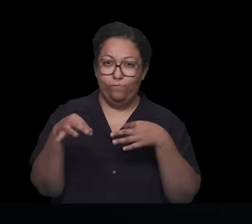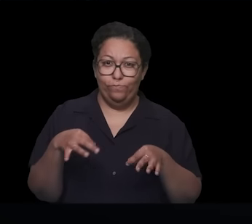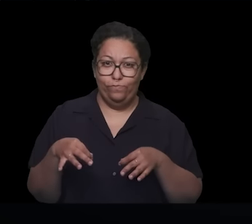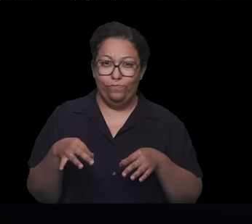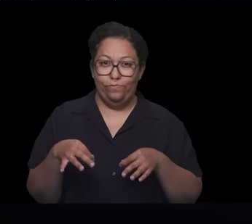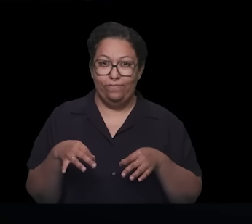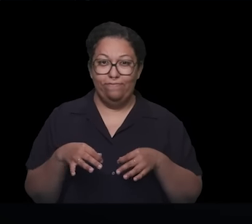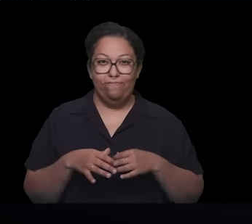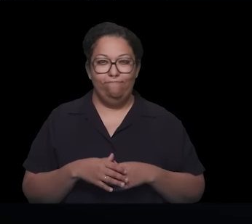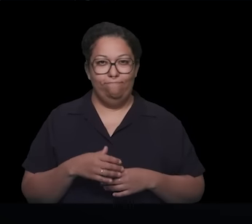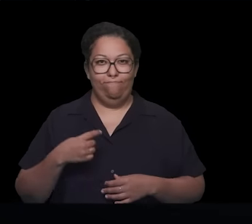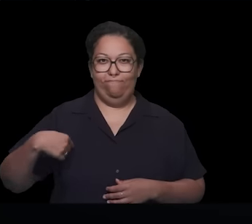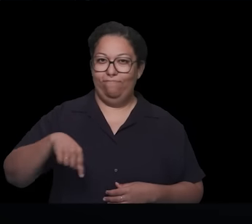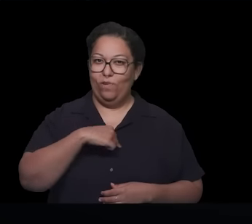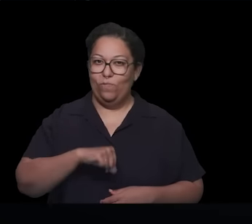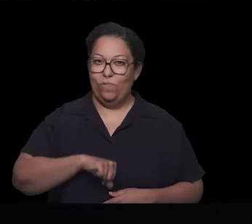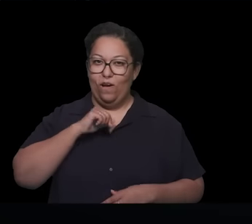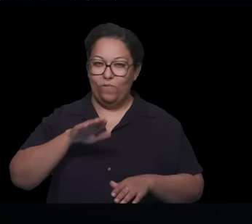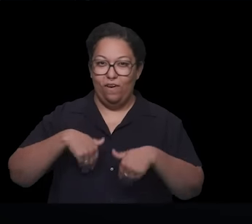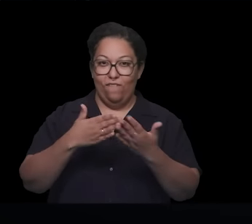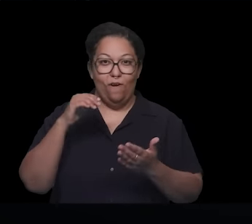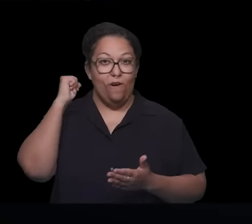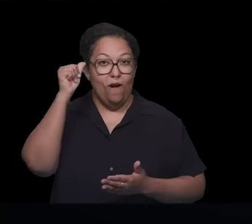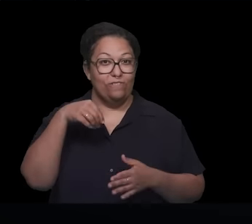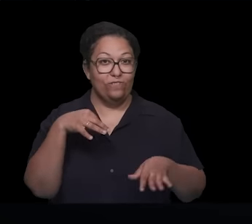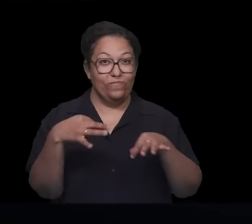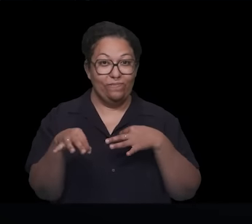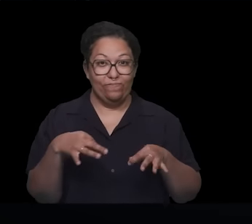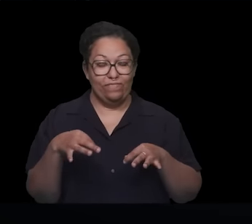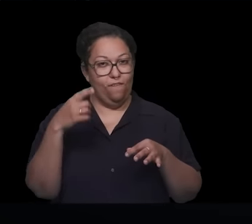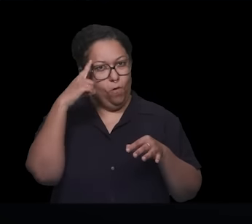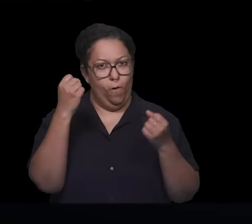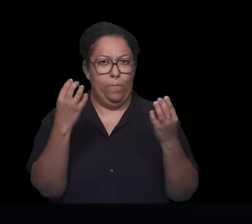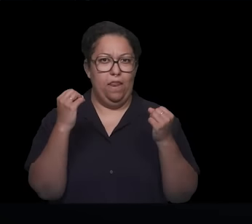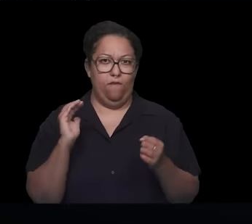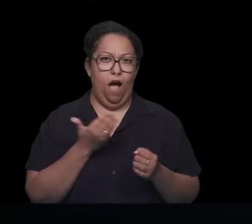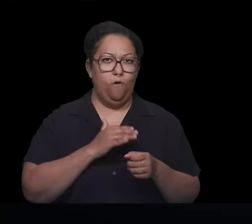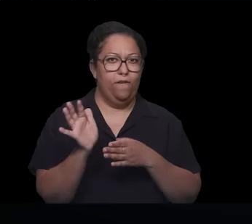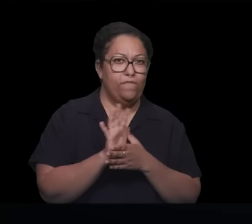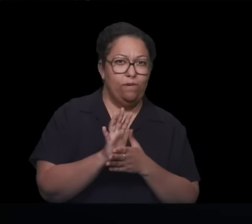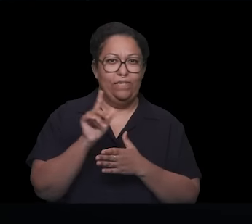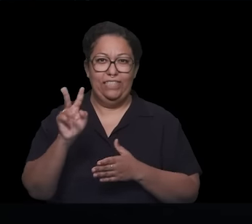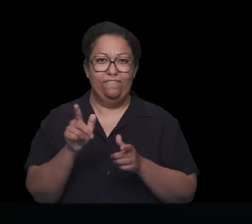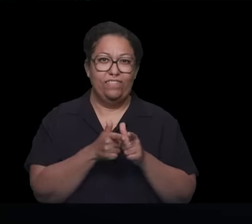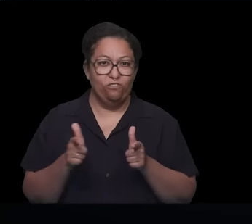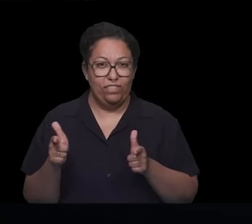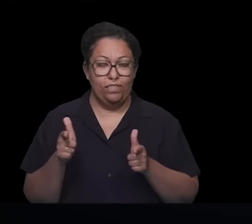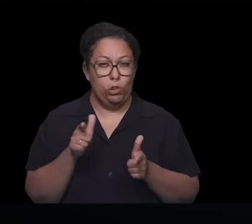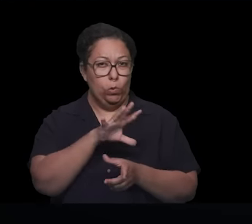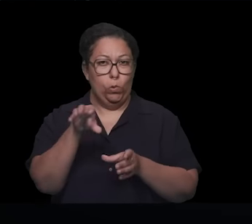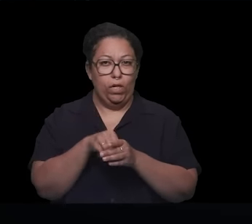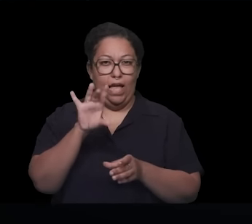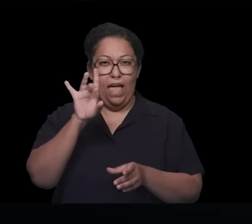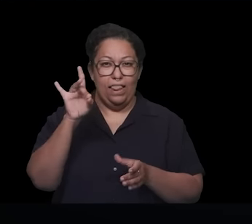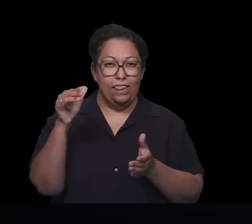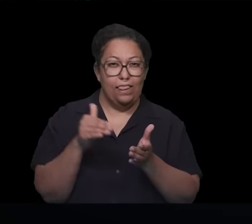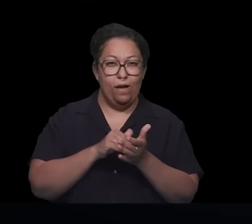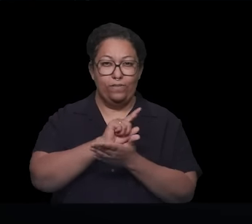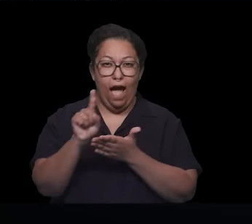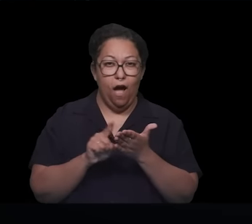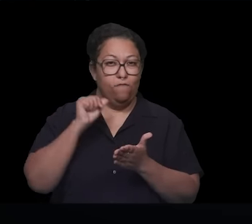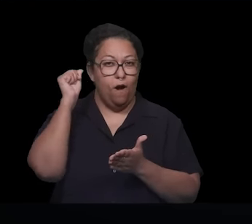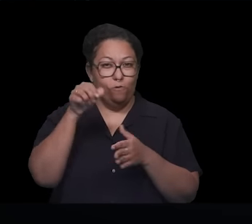audio description. We are proud to provide audio description on many of our films and television series, including